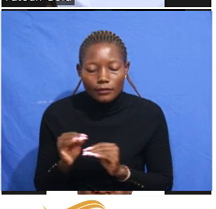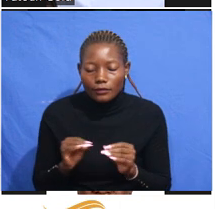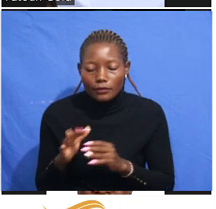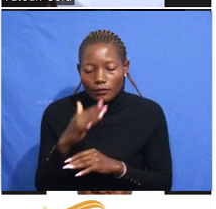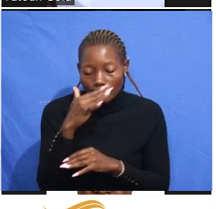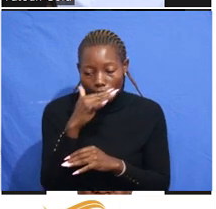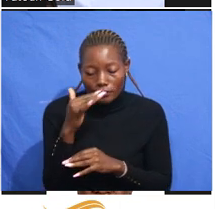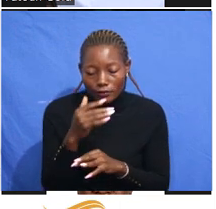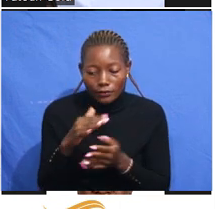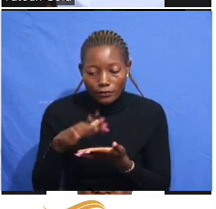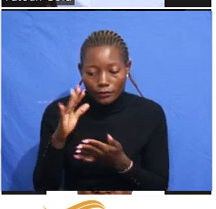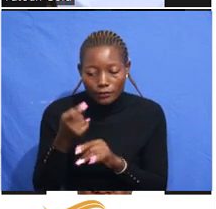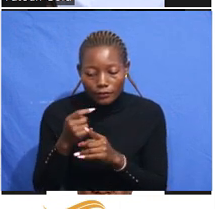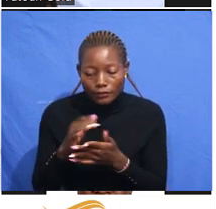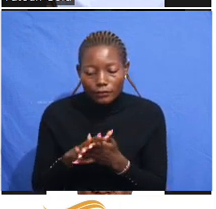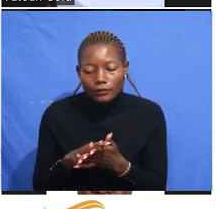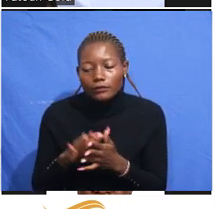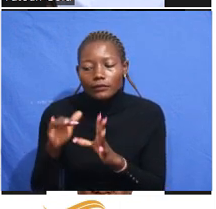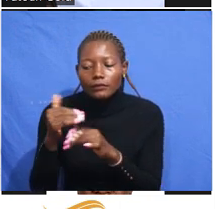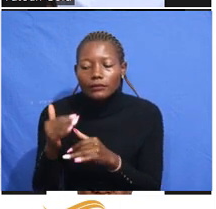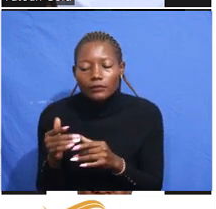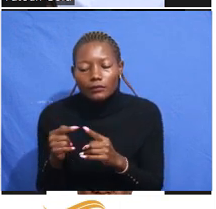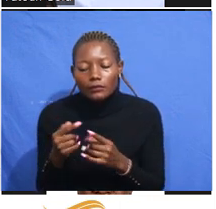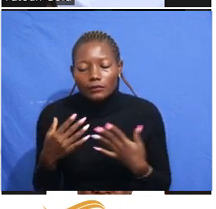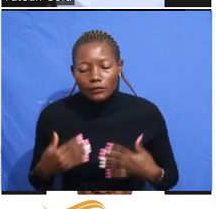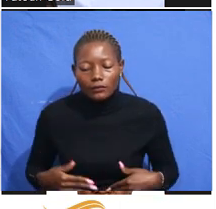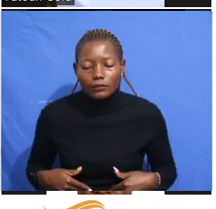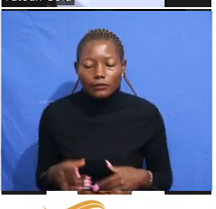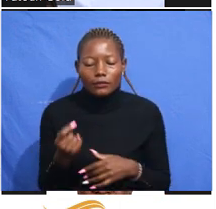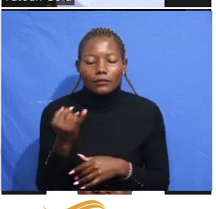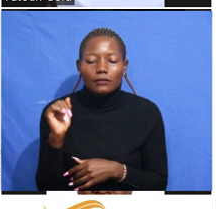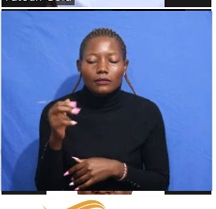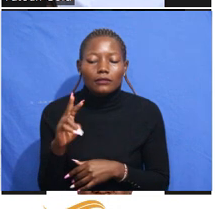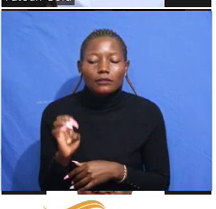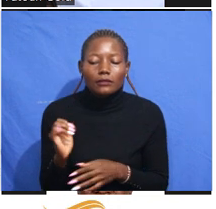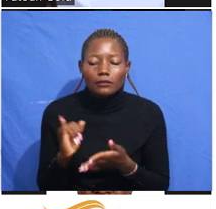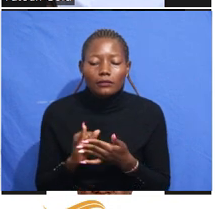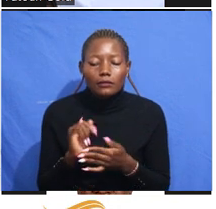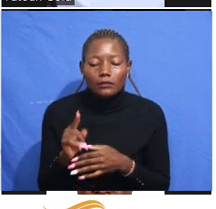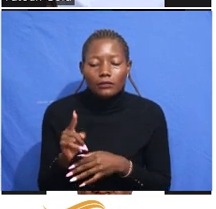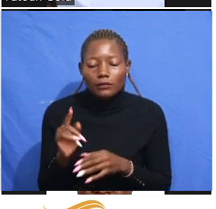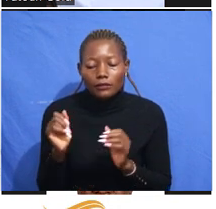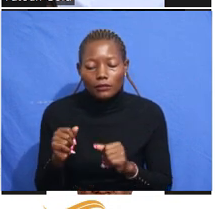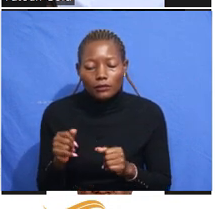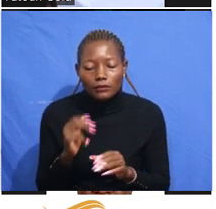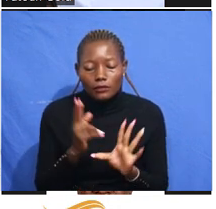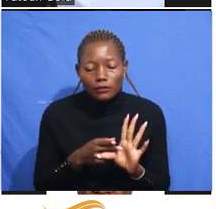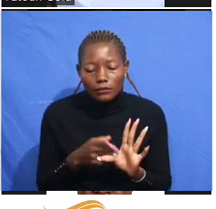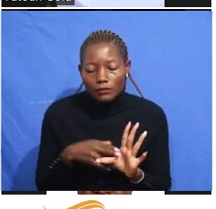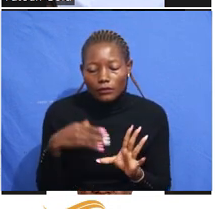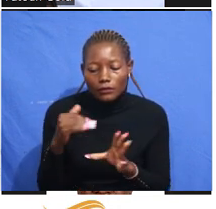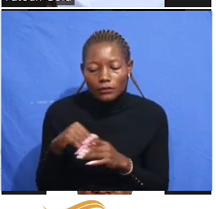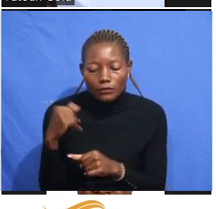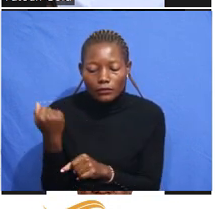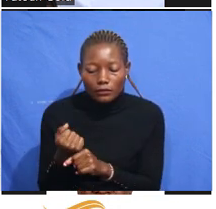the atmosphere to the body tissues, so that this oxygen can participate in the manufacture of